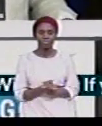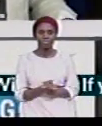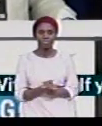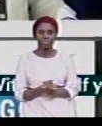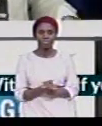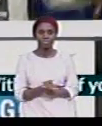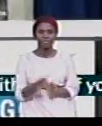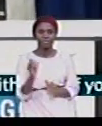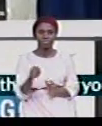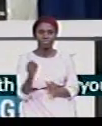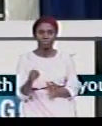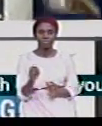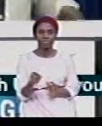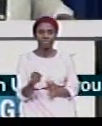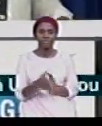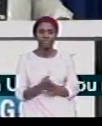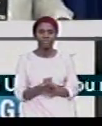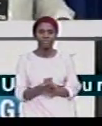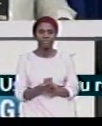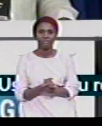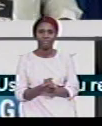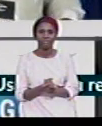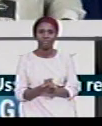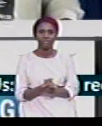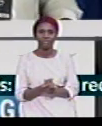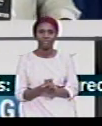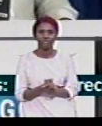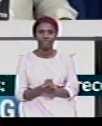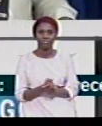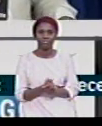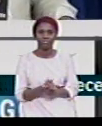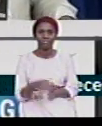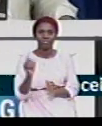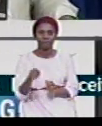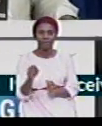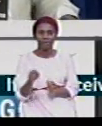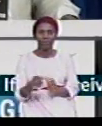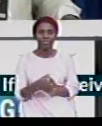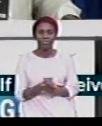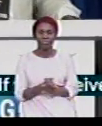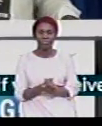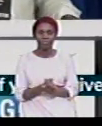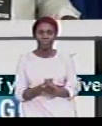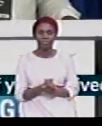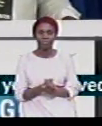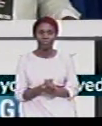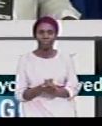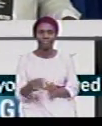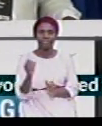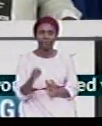Yes, yes, yes, yes. Yes. Yes.